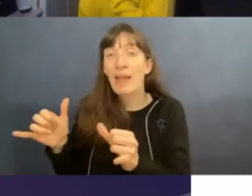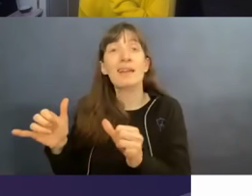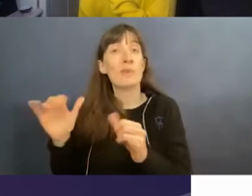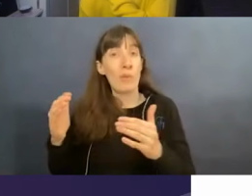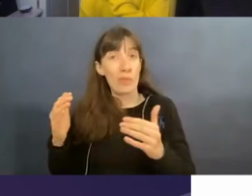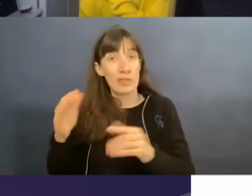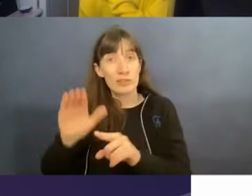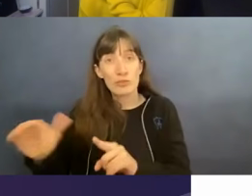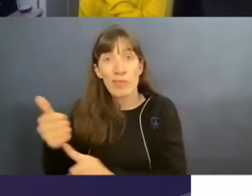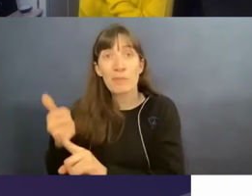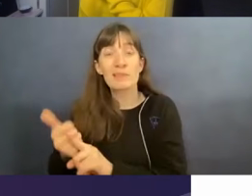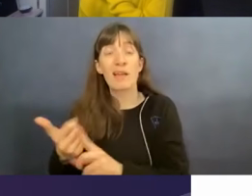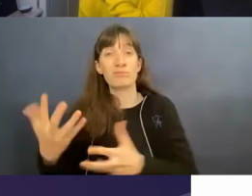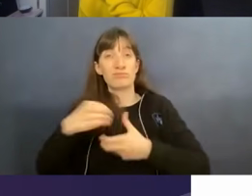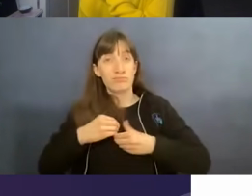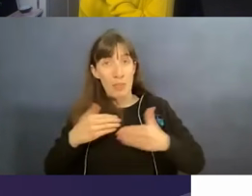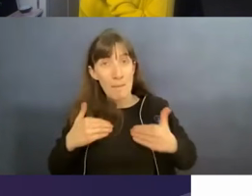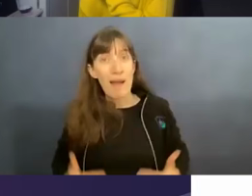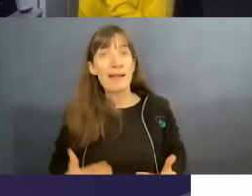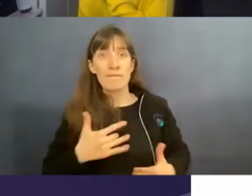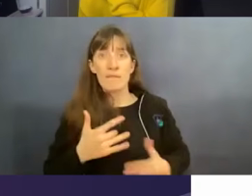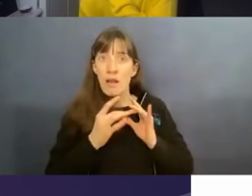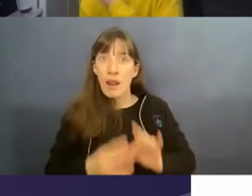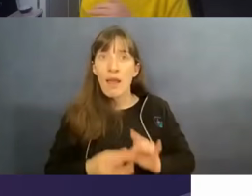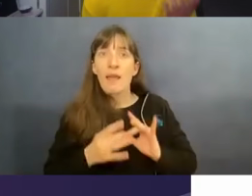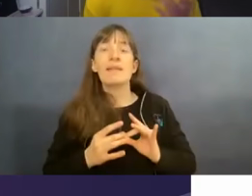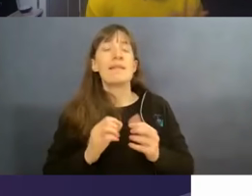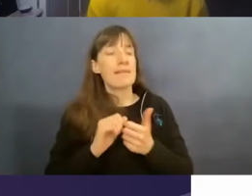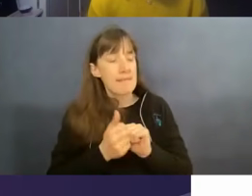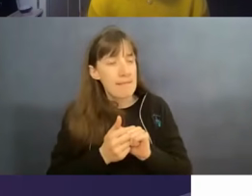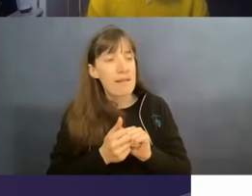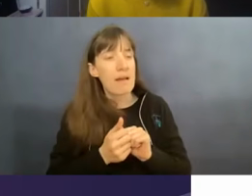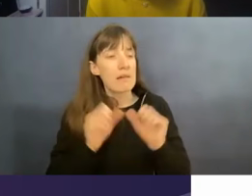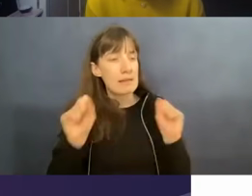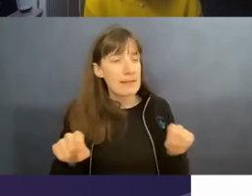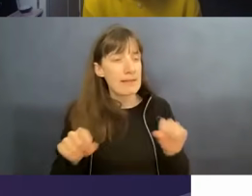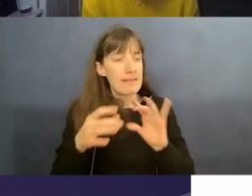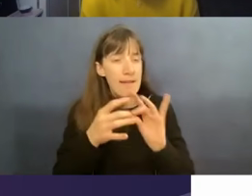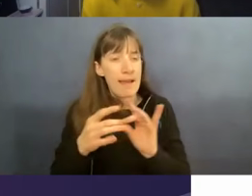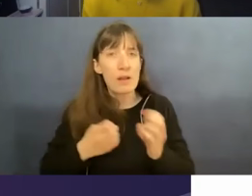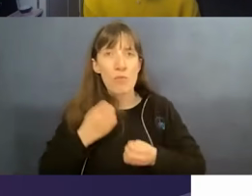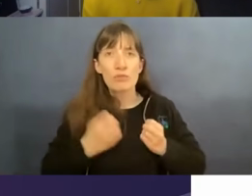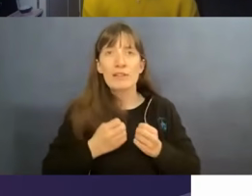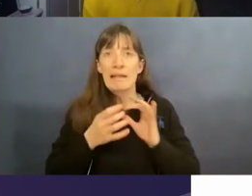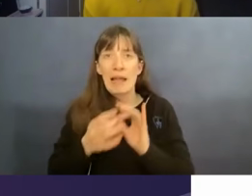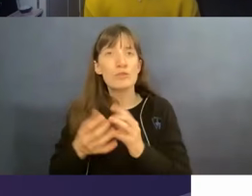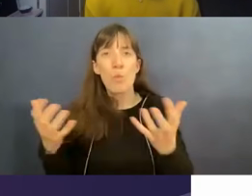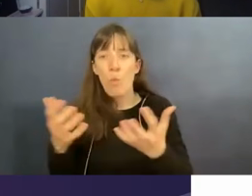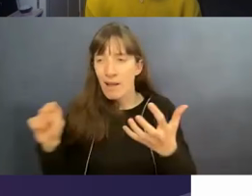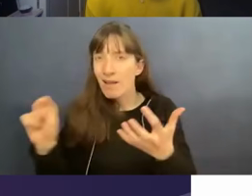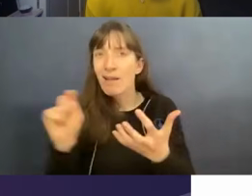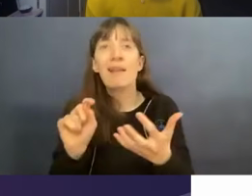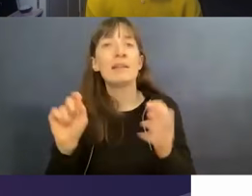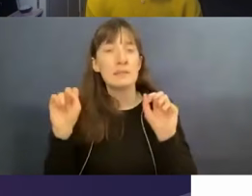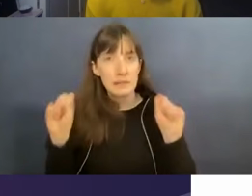own resources, and being able to navigate like, how do I feel this, what do I associate with these different emotions.